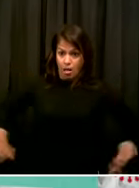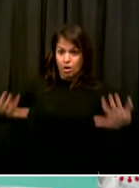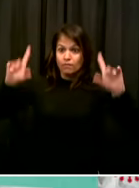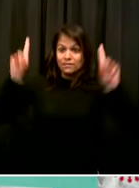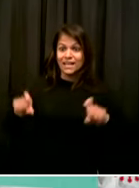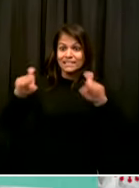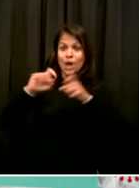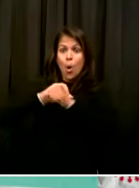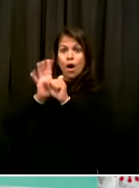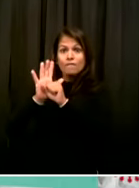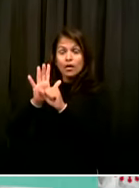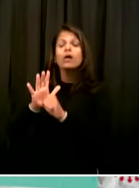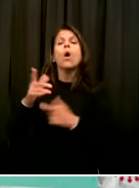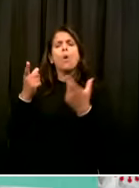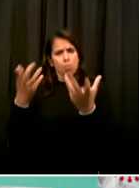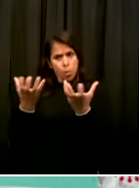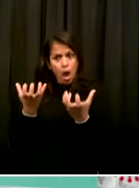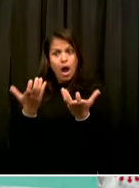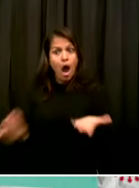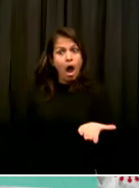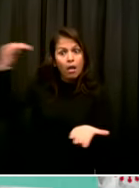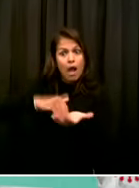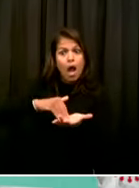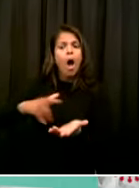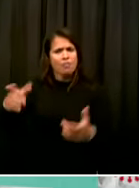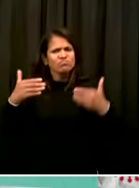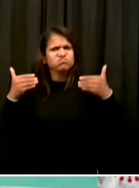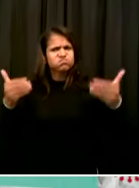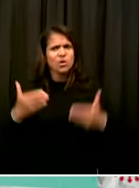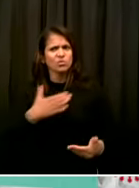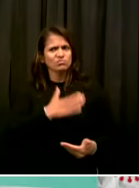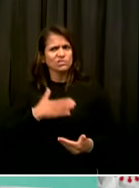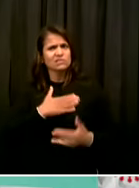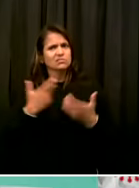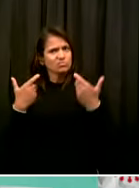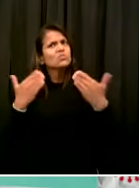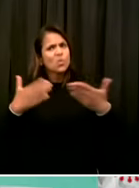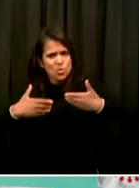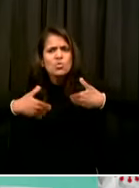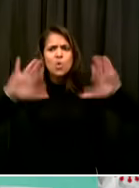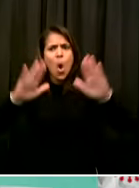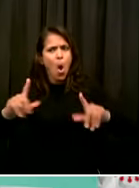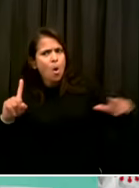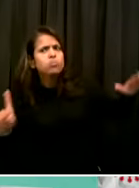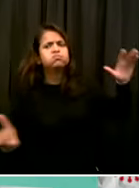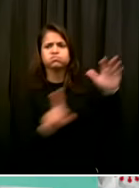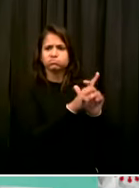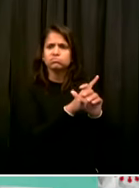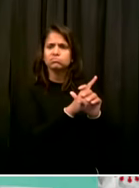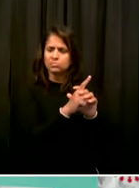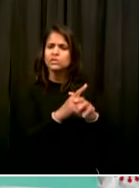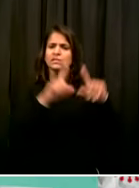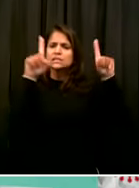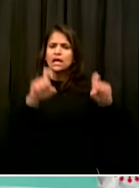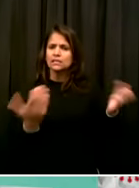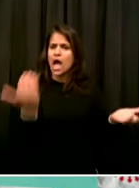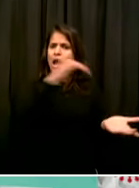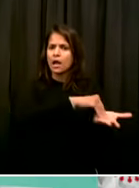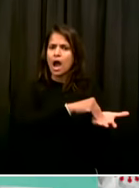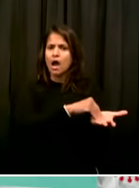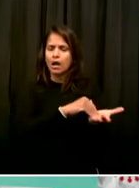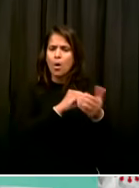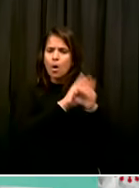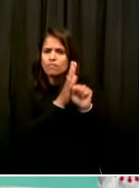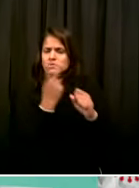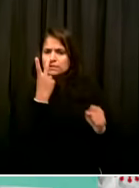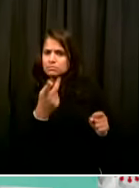Tested Tuesday, a great day if you haven't done so, to go out there and get that test. Now, we obviously are